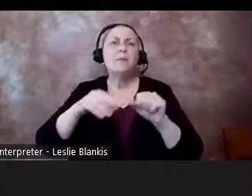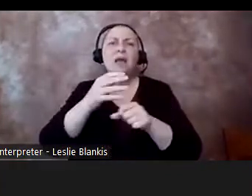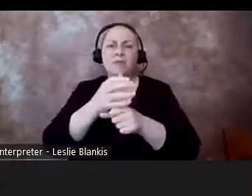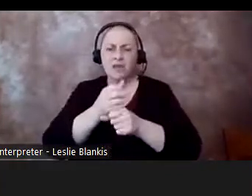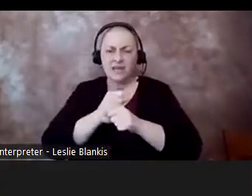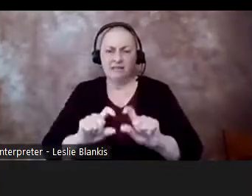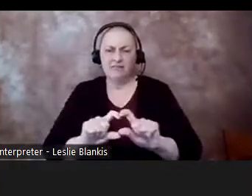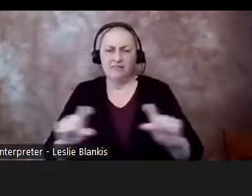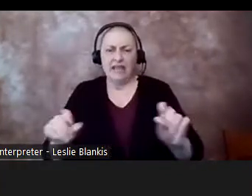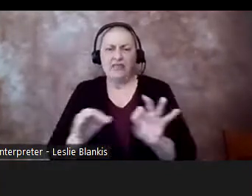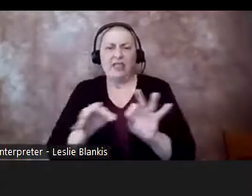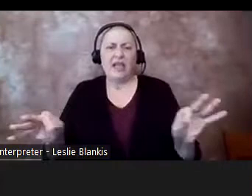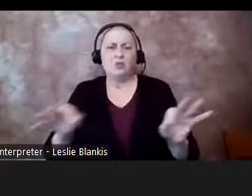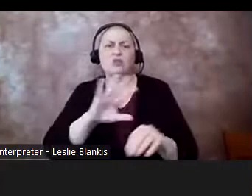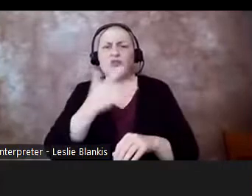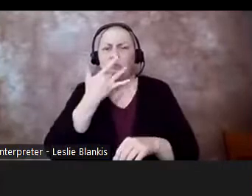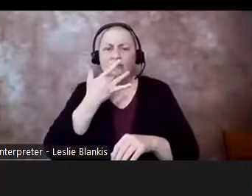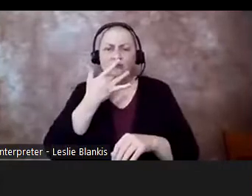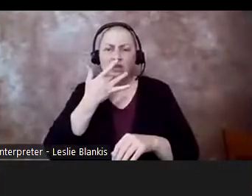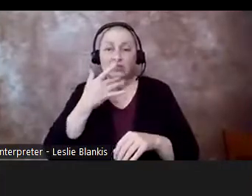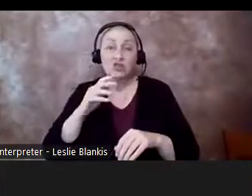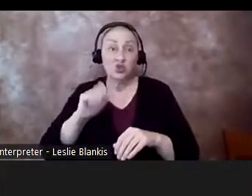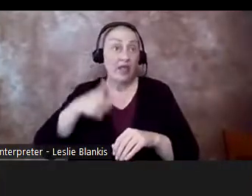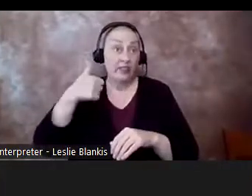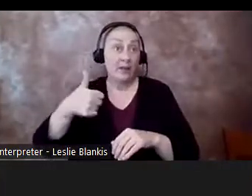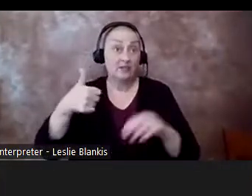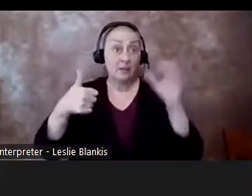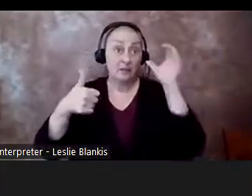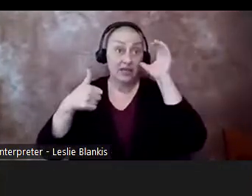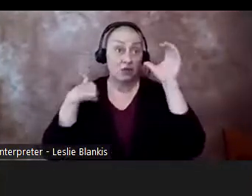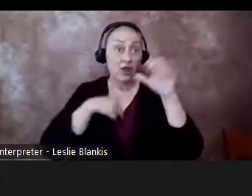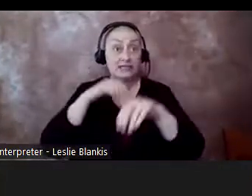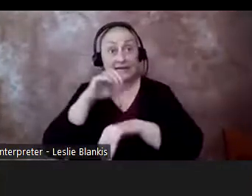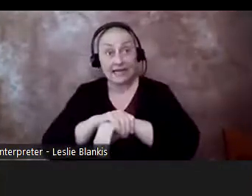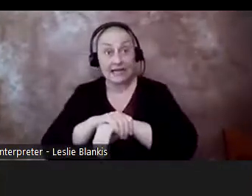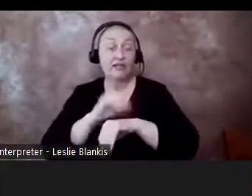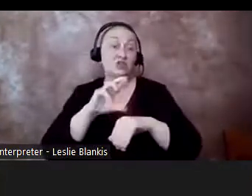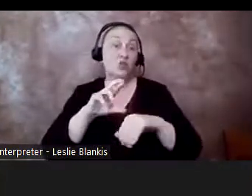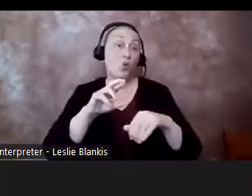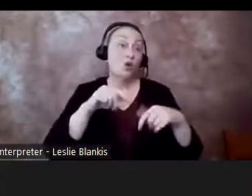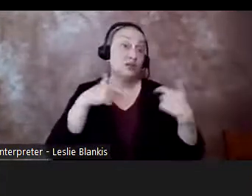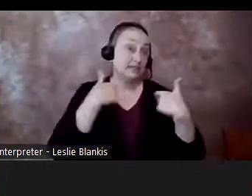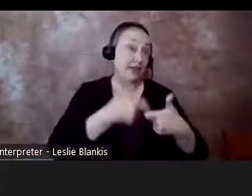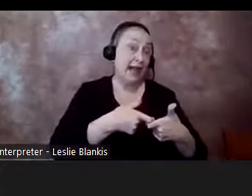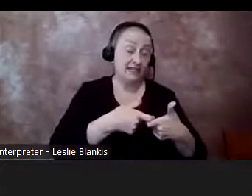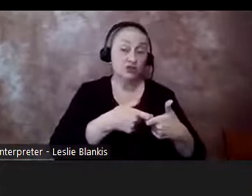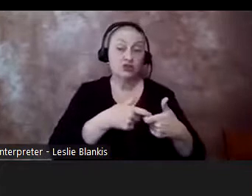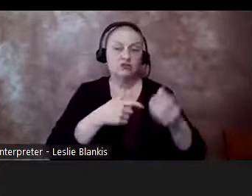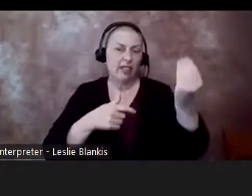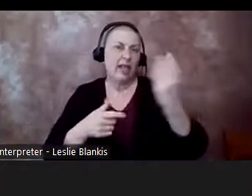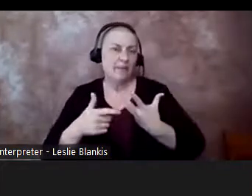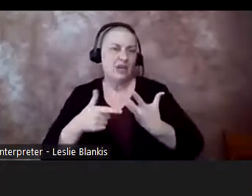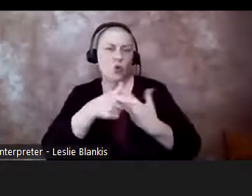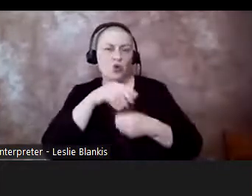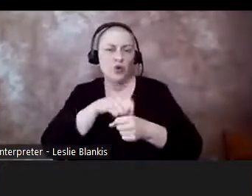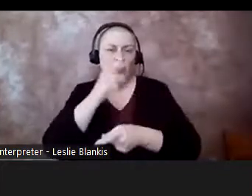to listen to. If you could give me a thumbs up if you're able to hear us in English, or if you wanted to go in Spanish, at least say to let me know you're in the right